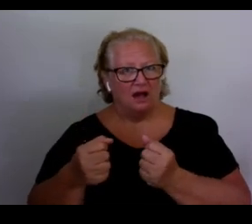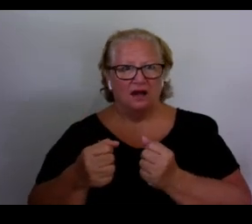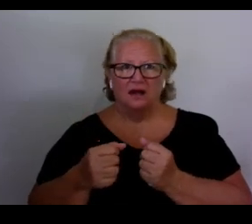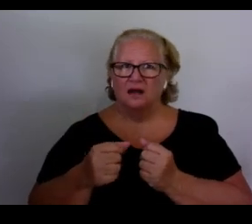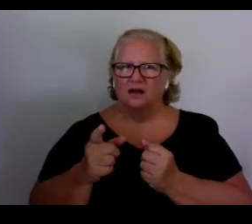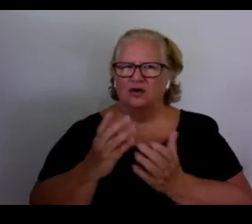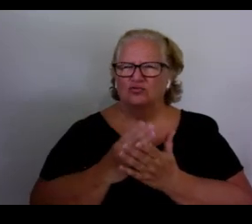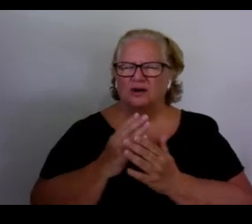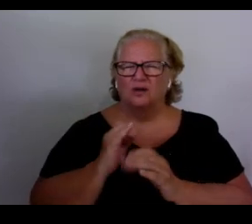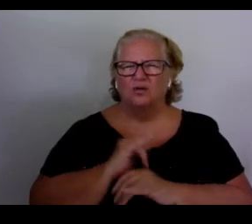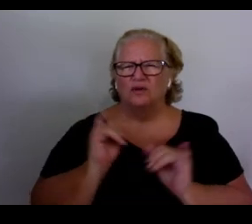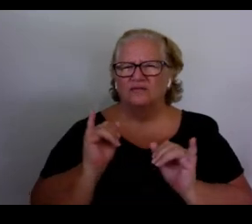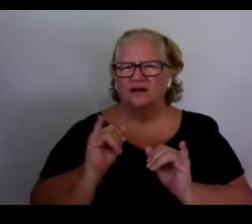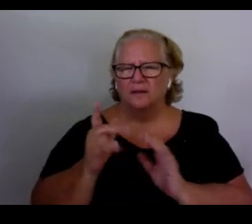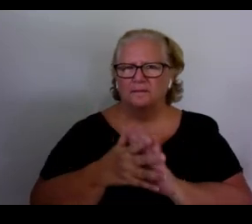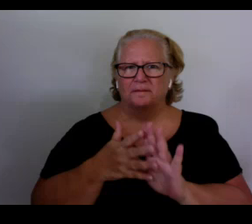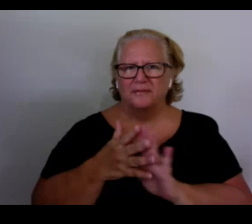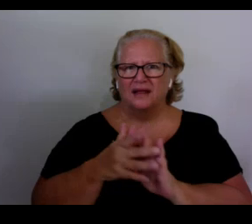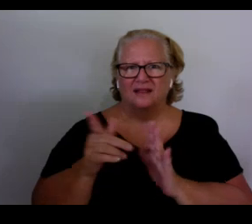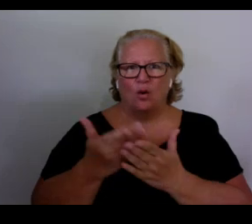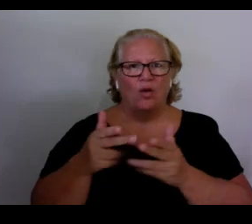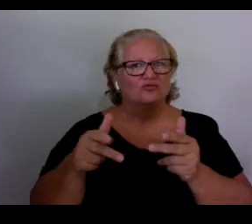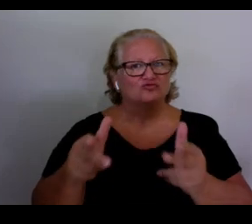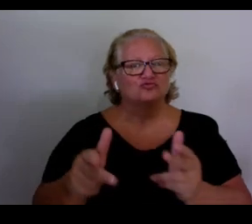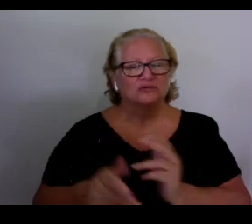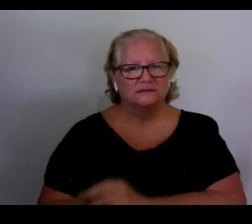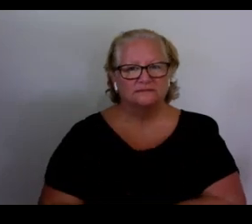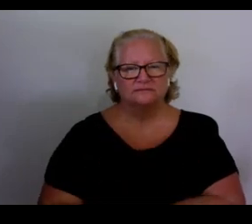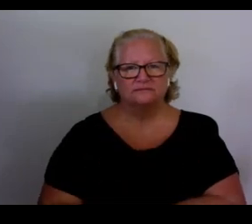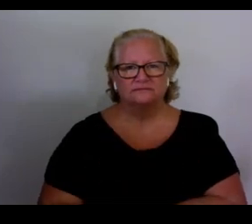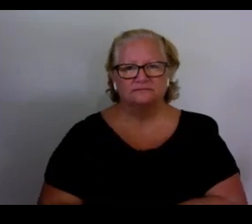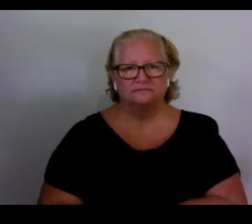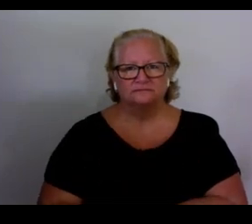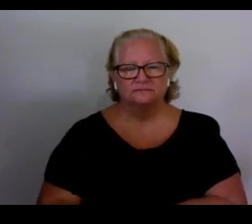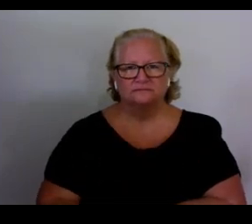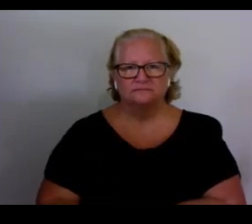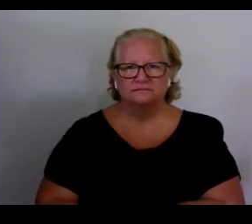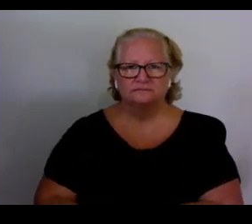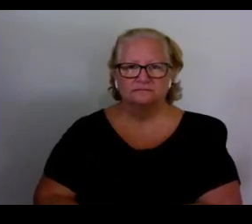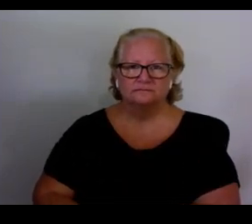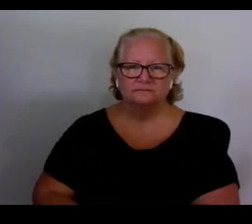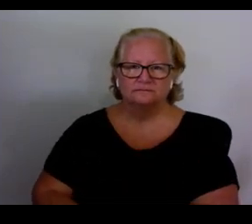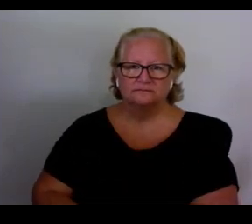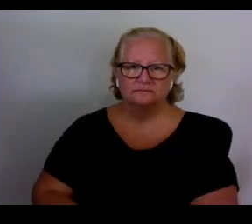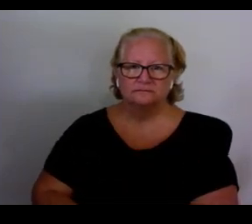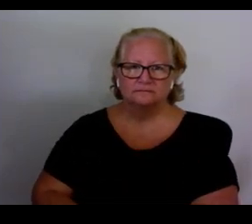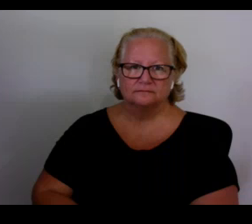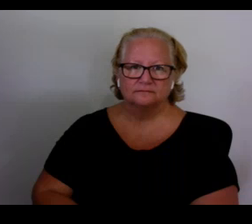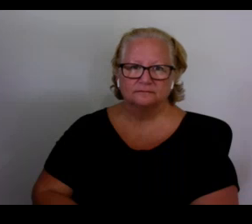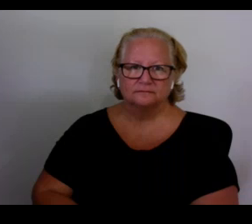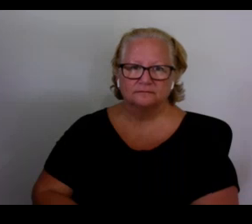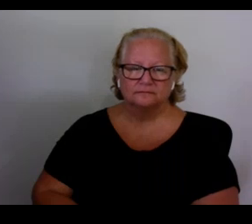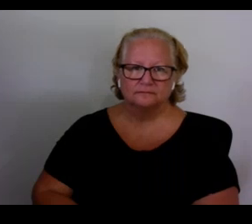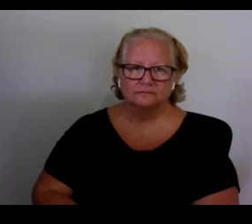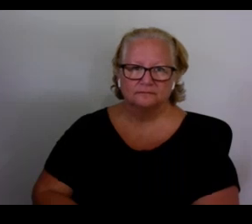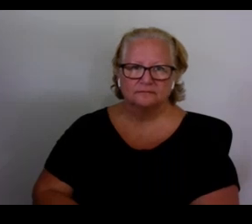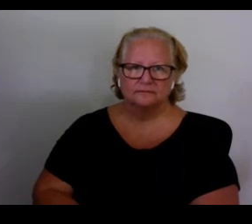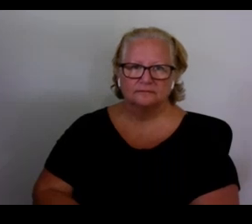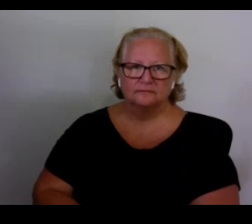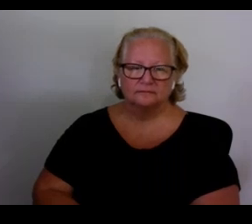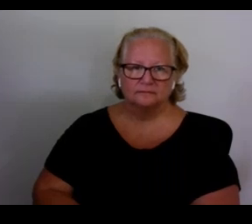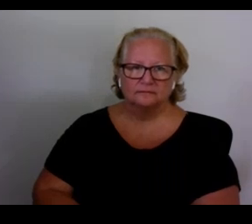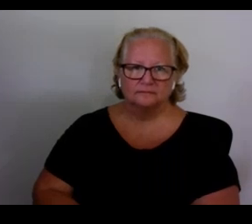quite horrific because it means they're on the streets. Certainly, and someone's just said, like with the added security issues as well of living